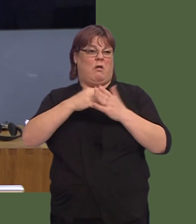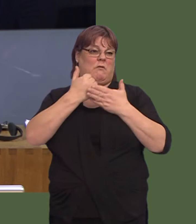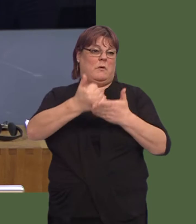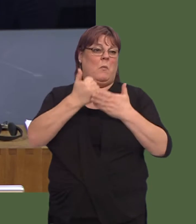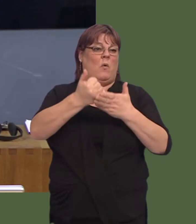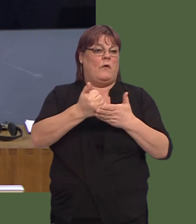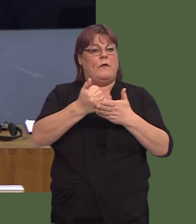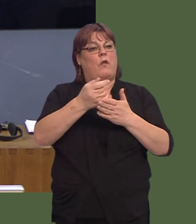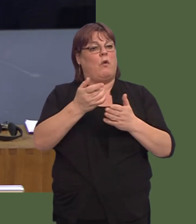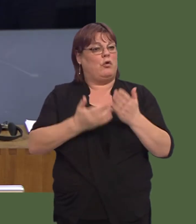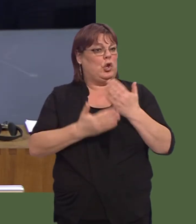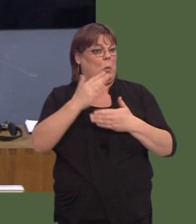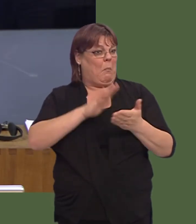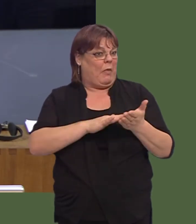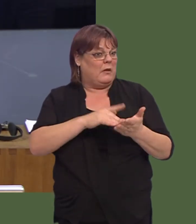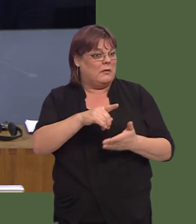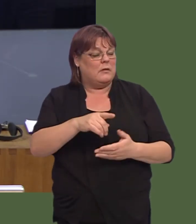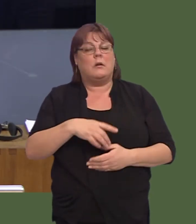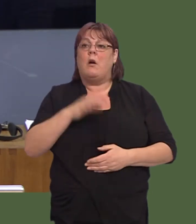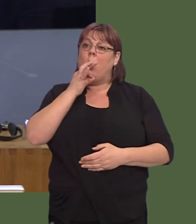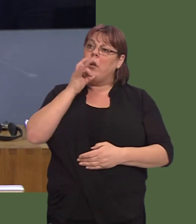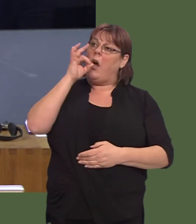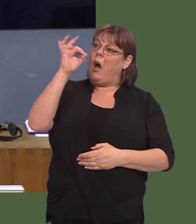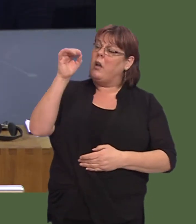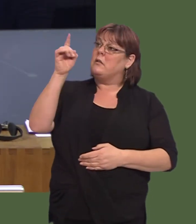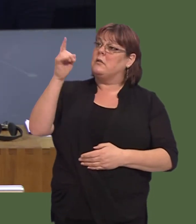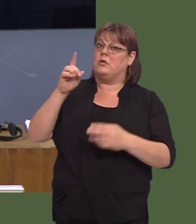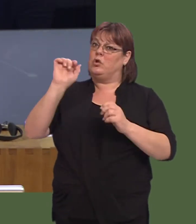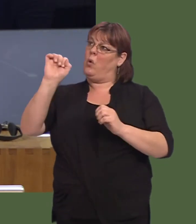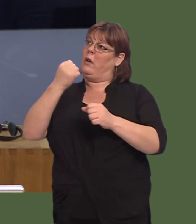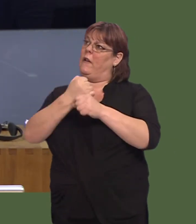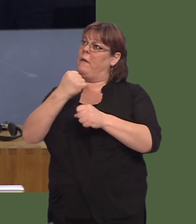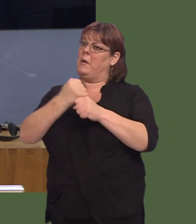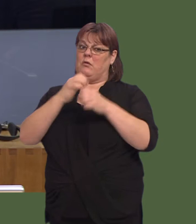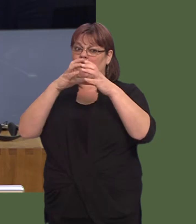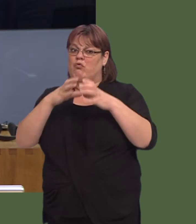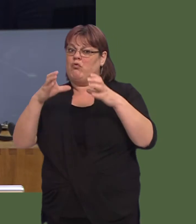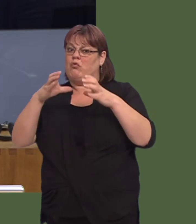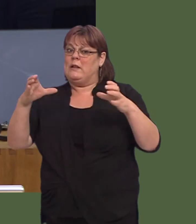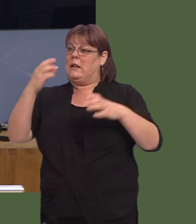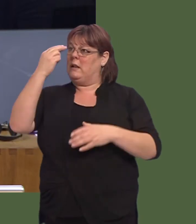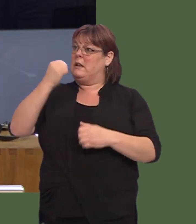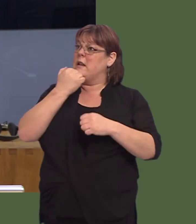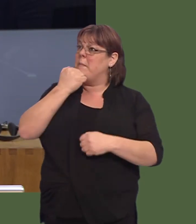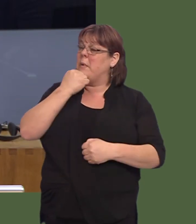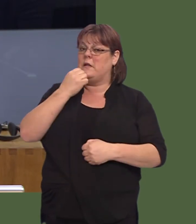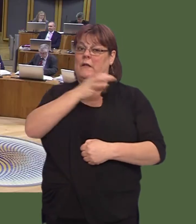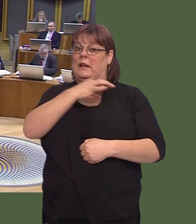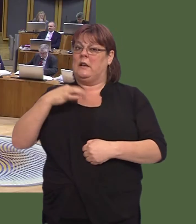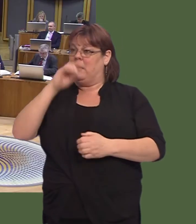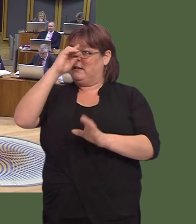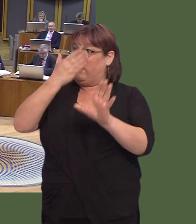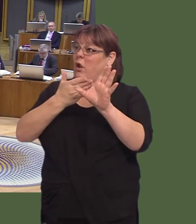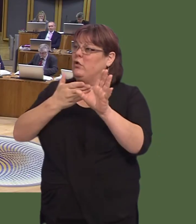new mothers. First Minister, can you outline the steps your government is taking to increase the numbers of clinical psychologists